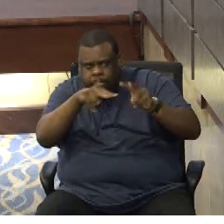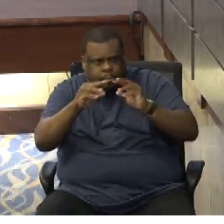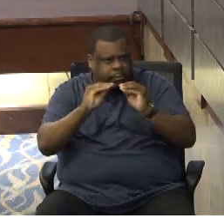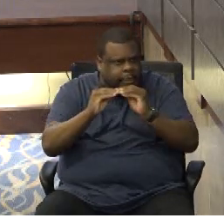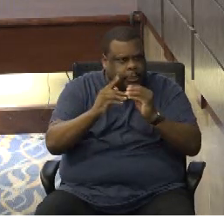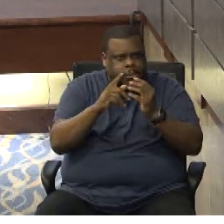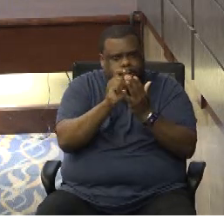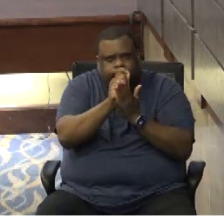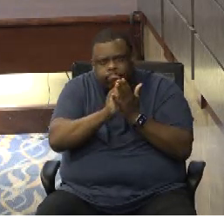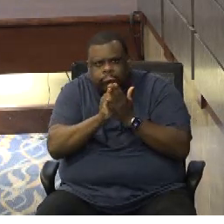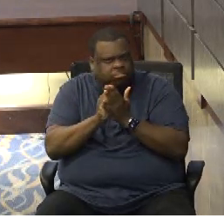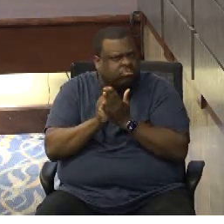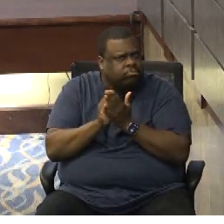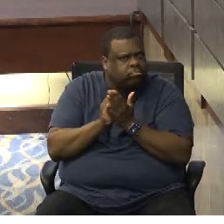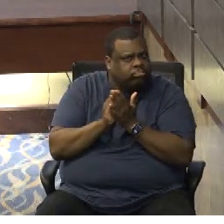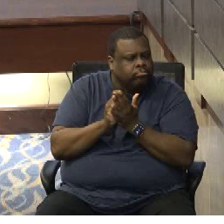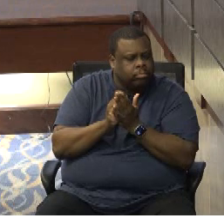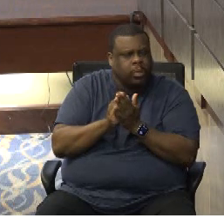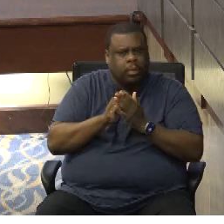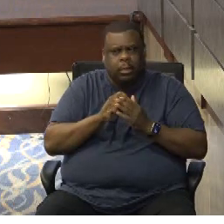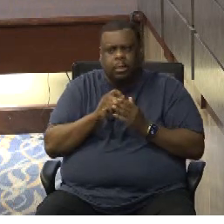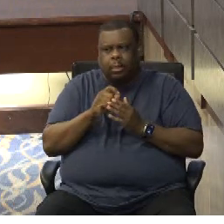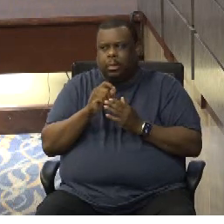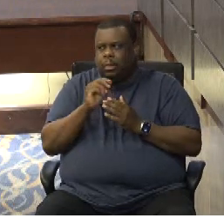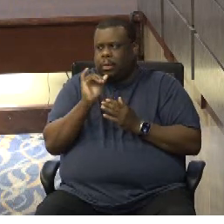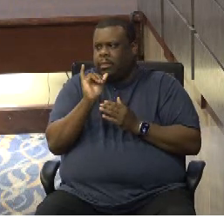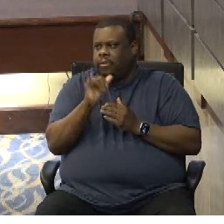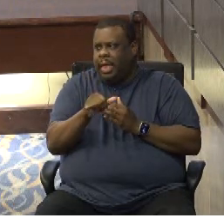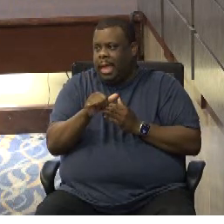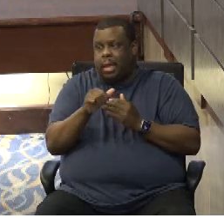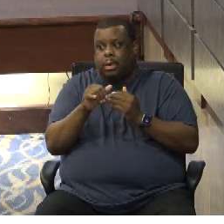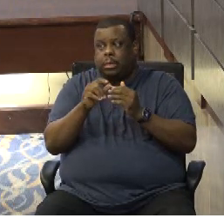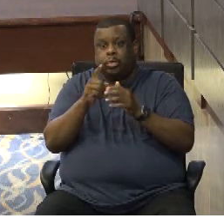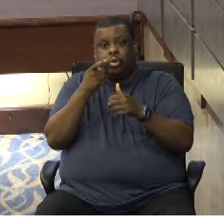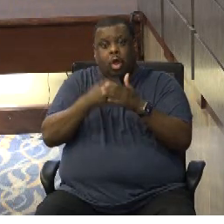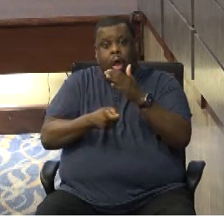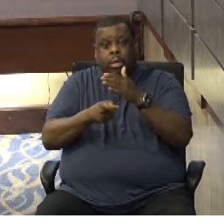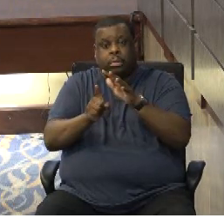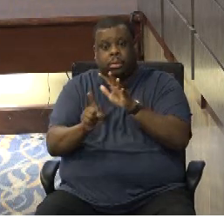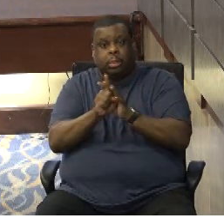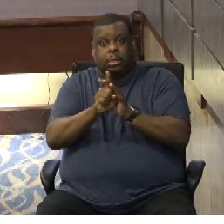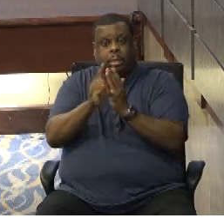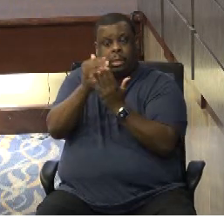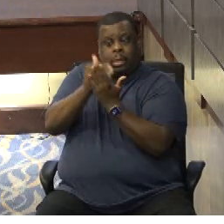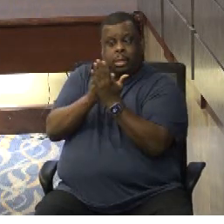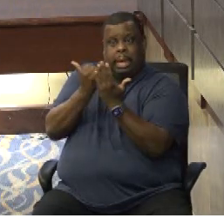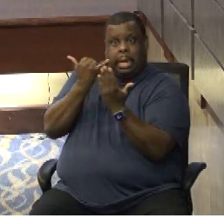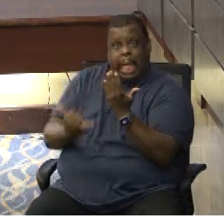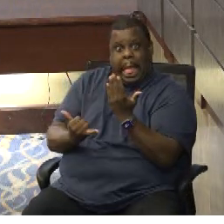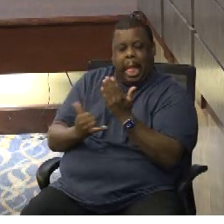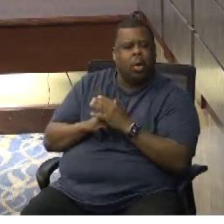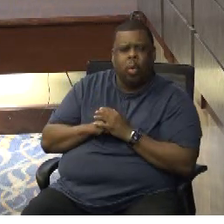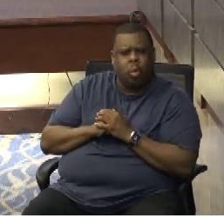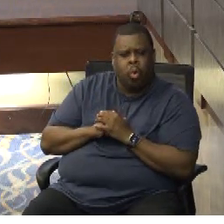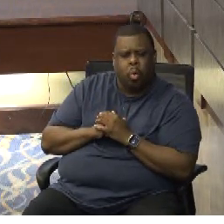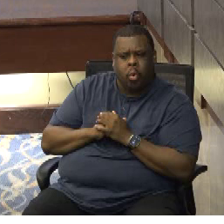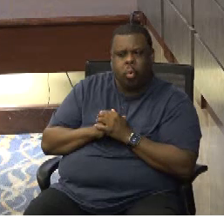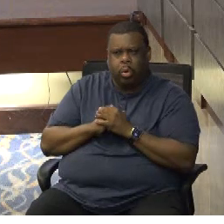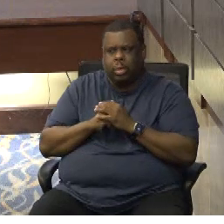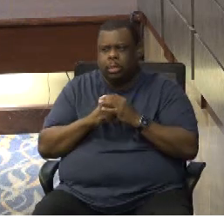that process now. That is not going to show up right now as committed or spent because we don't